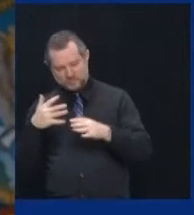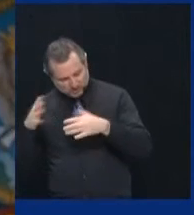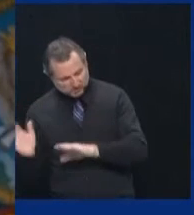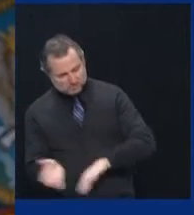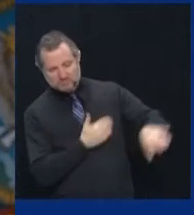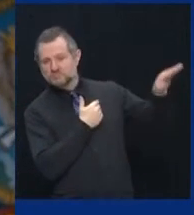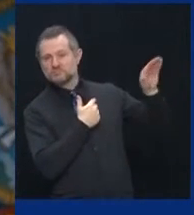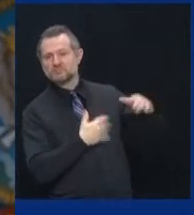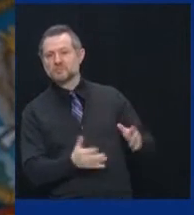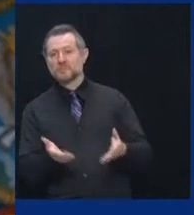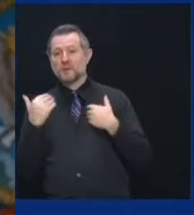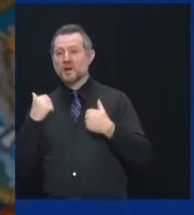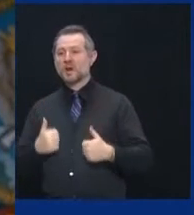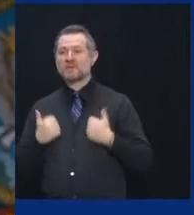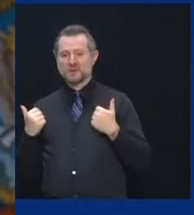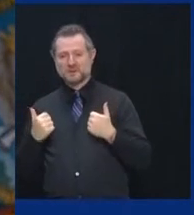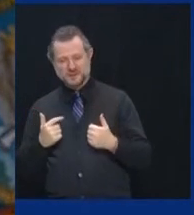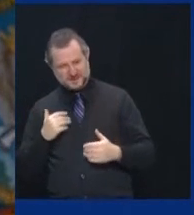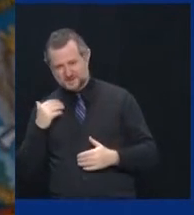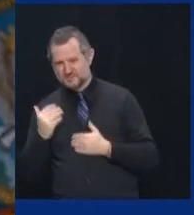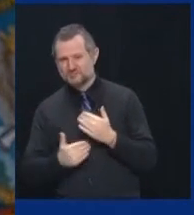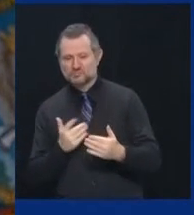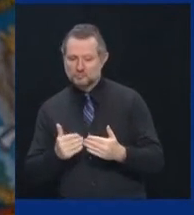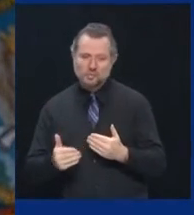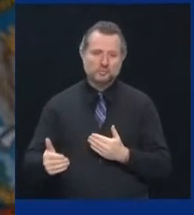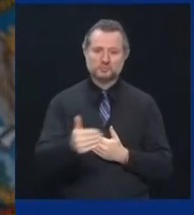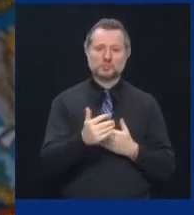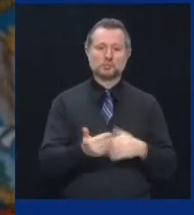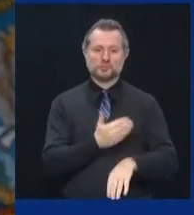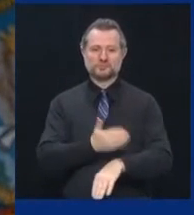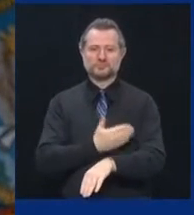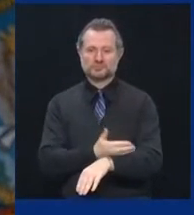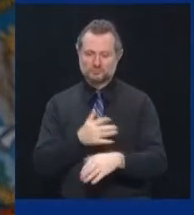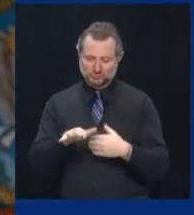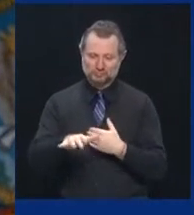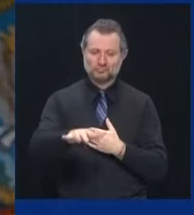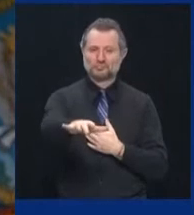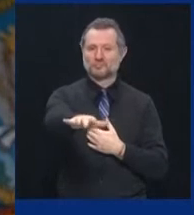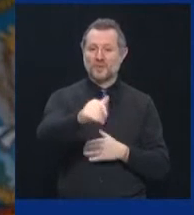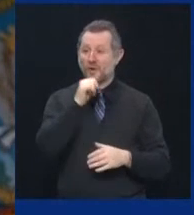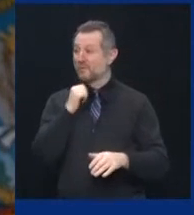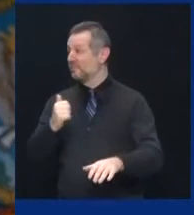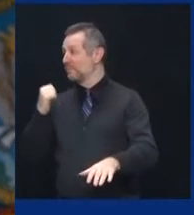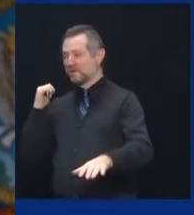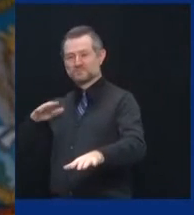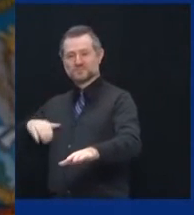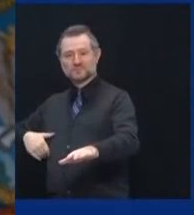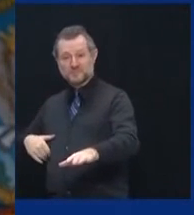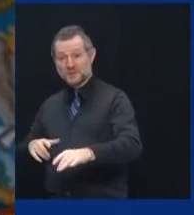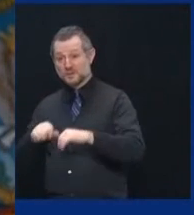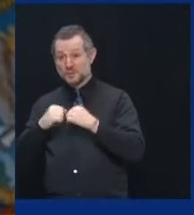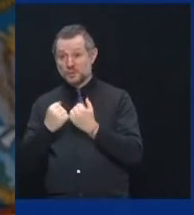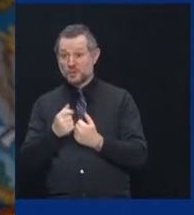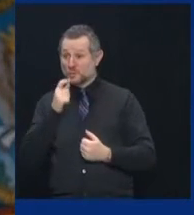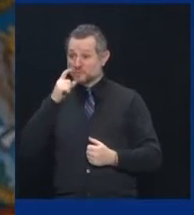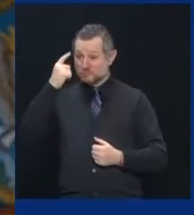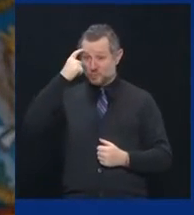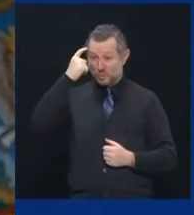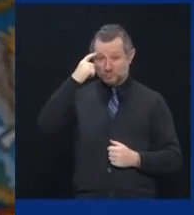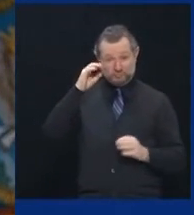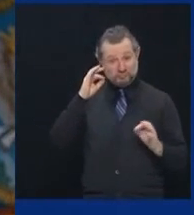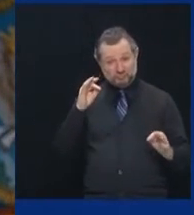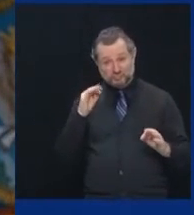about moving forward. An enlightened society learns from its challenges, makes adjustments,